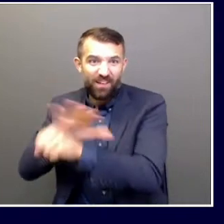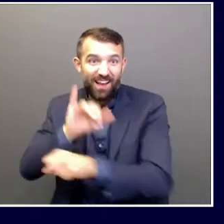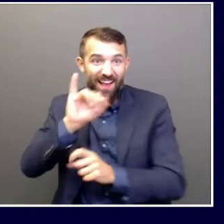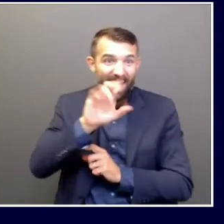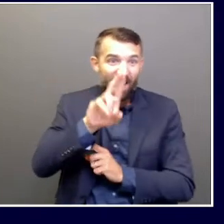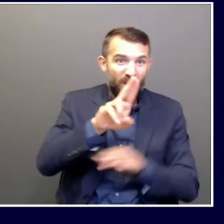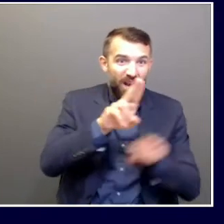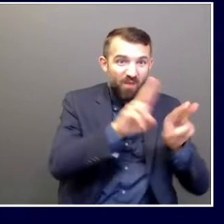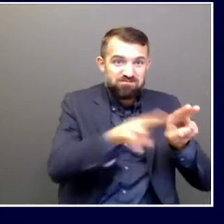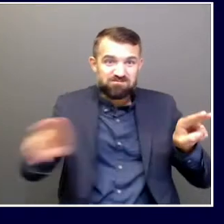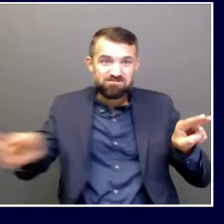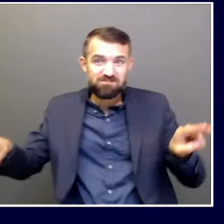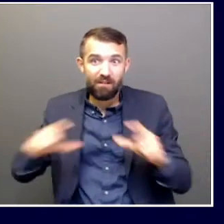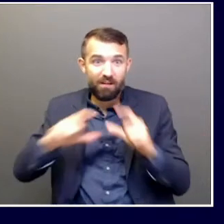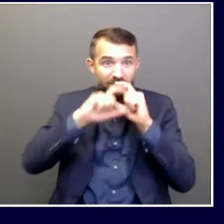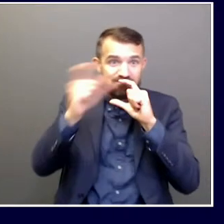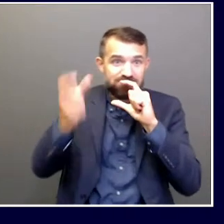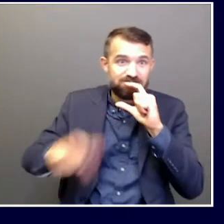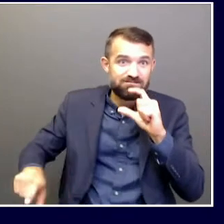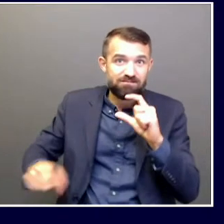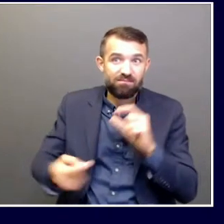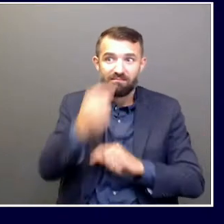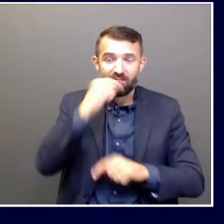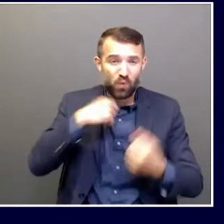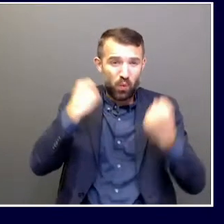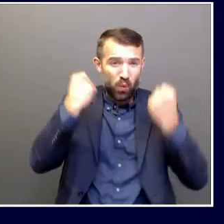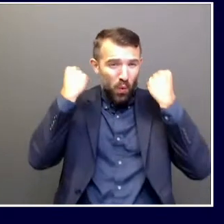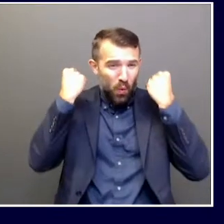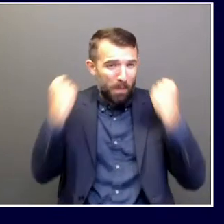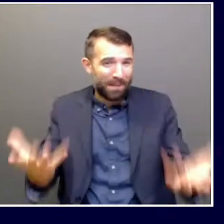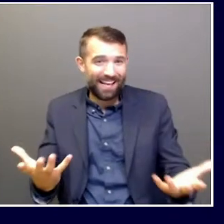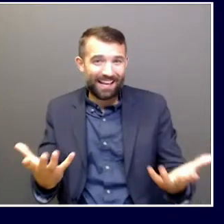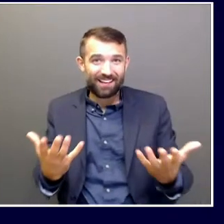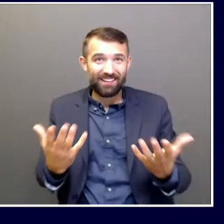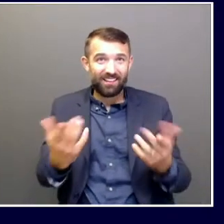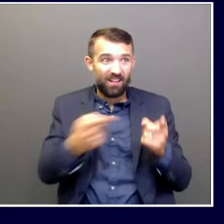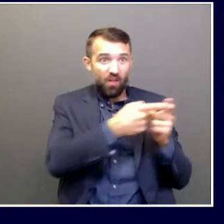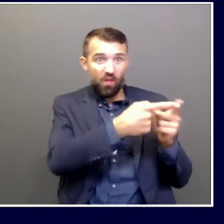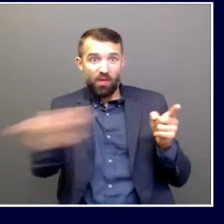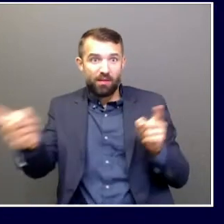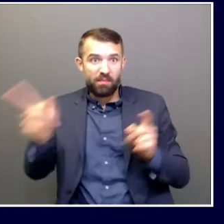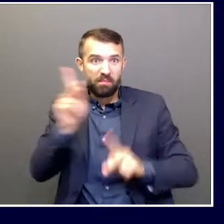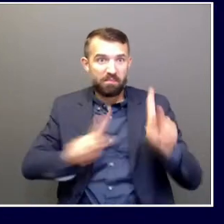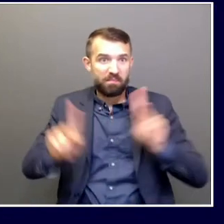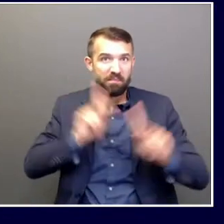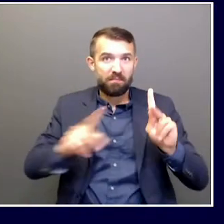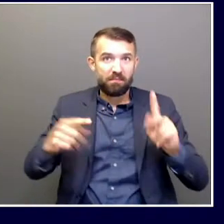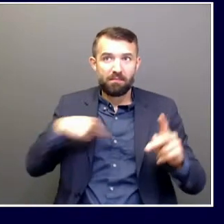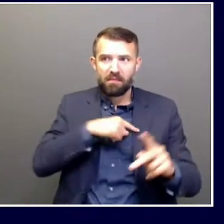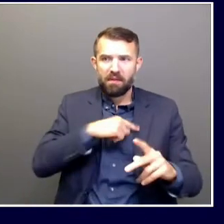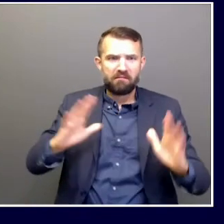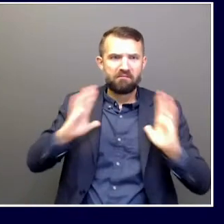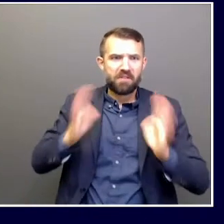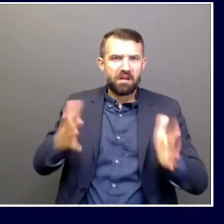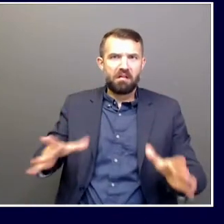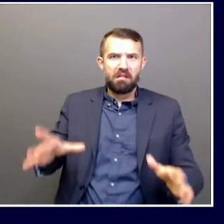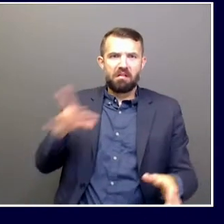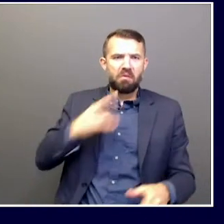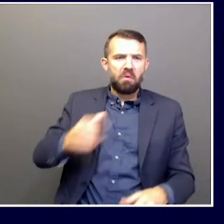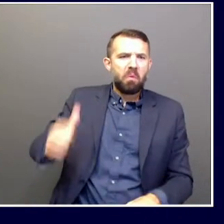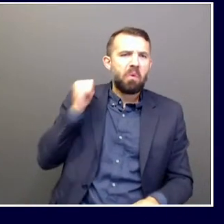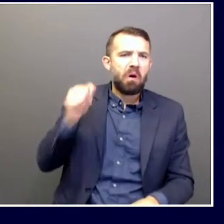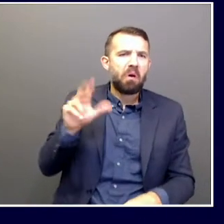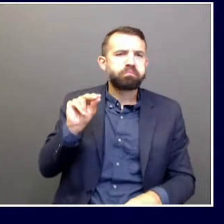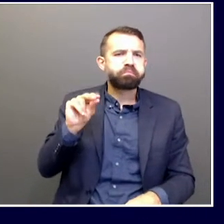themselves, it can't happen here, it can't happen to me. And now their families too wish they had listened to